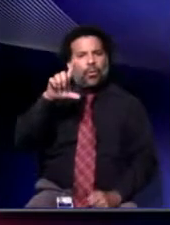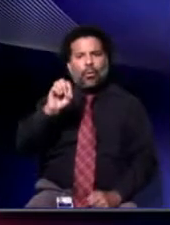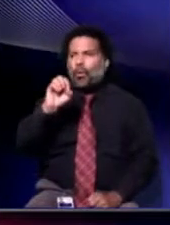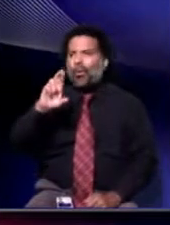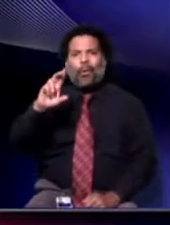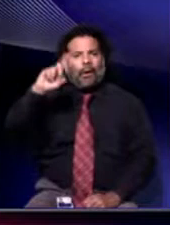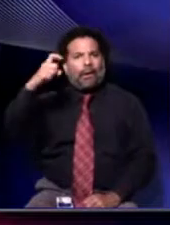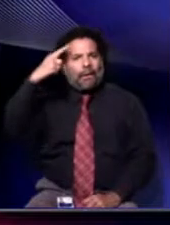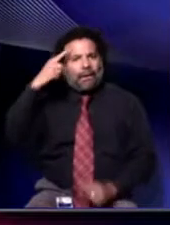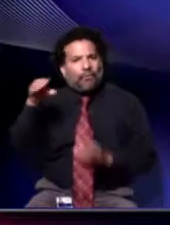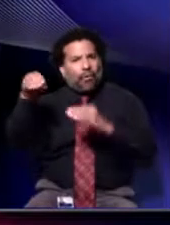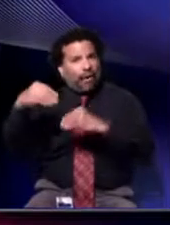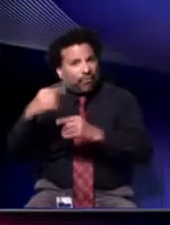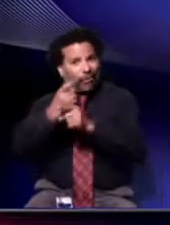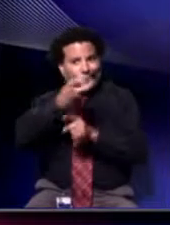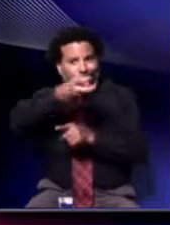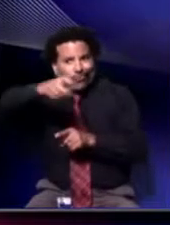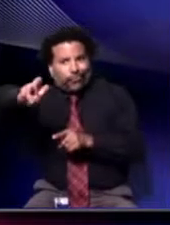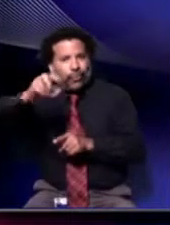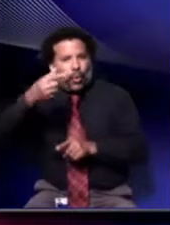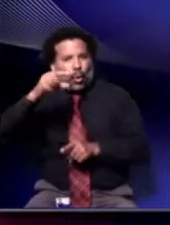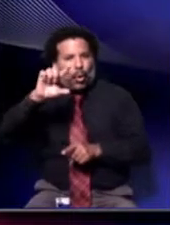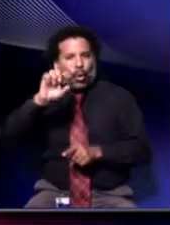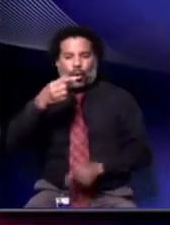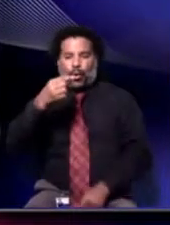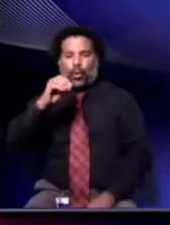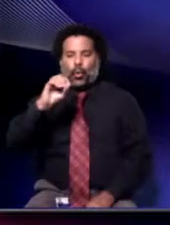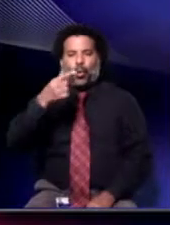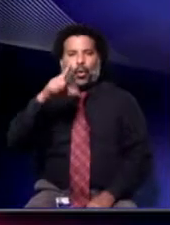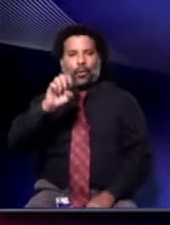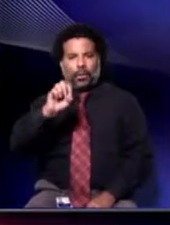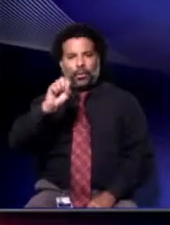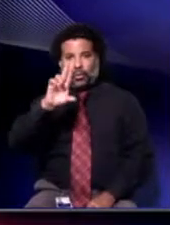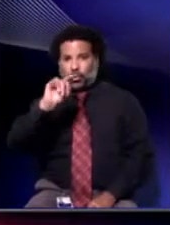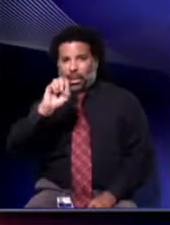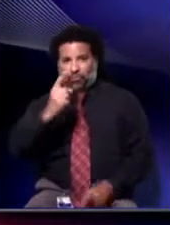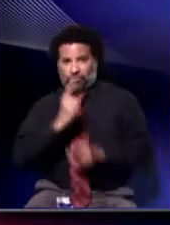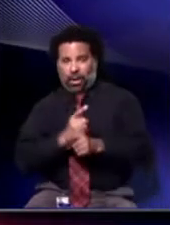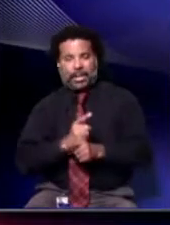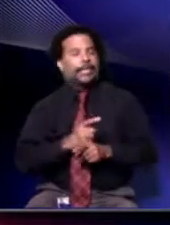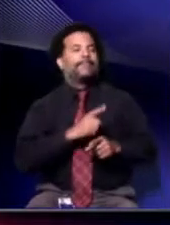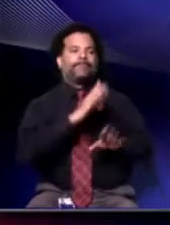office to transition over to that, do we? It's a great question.